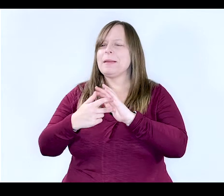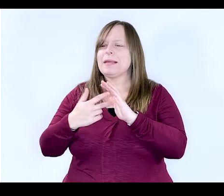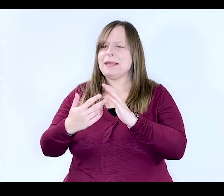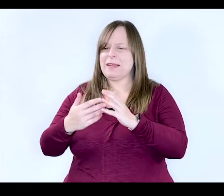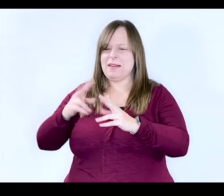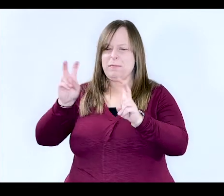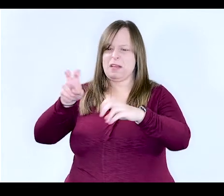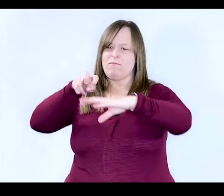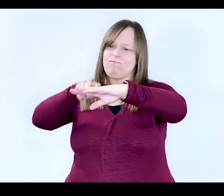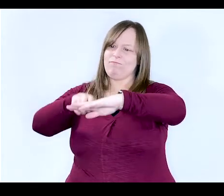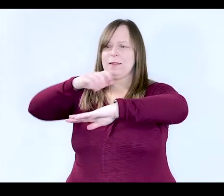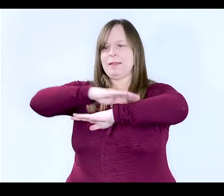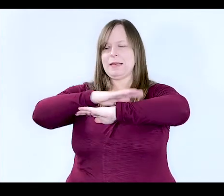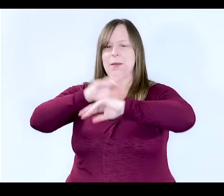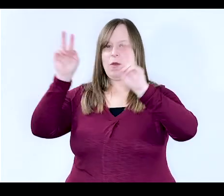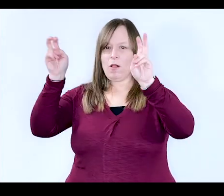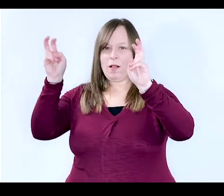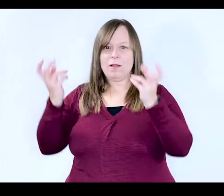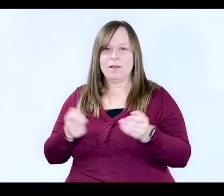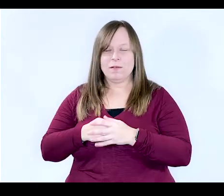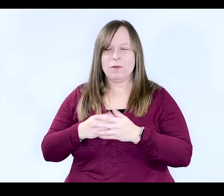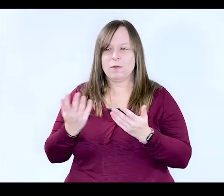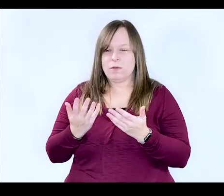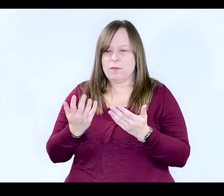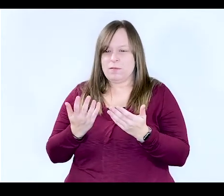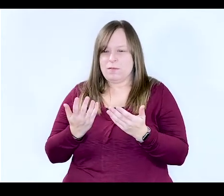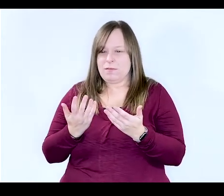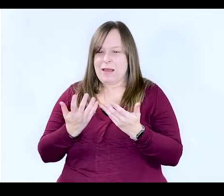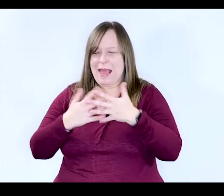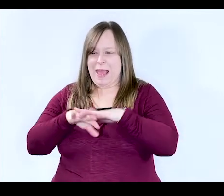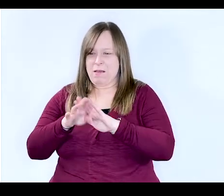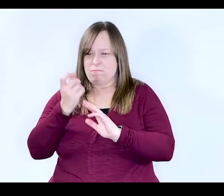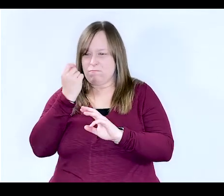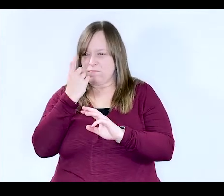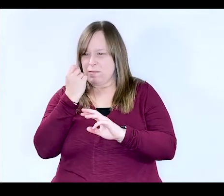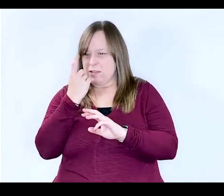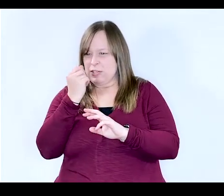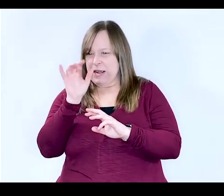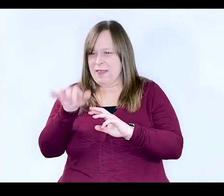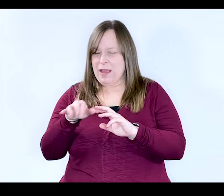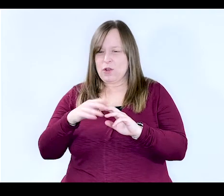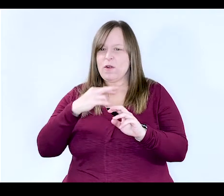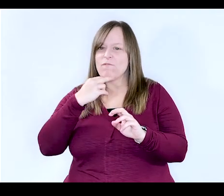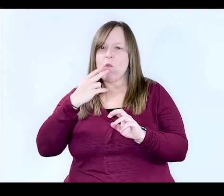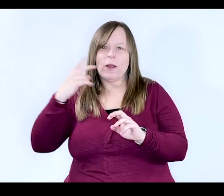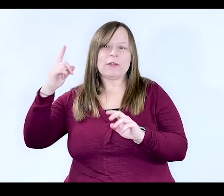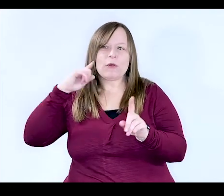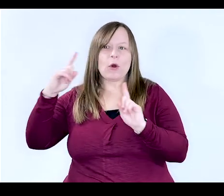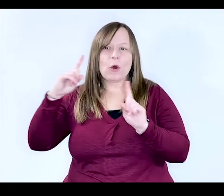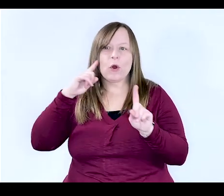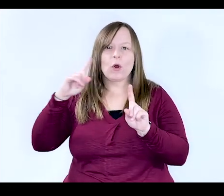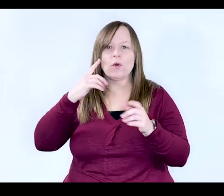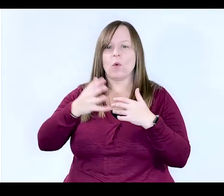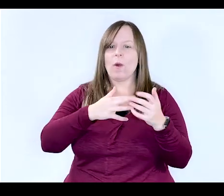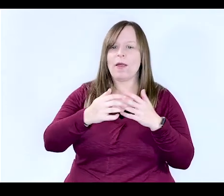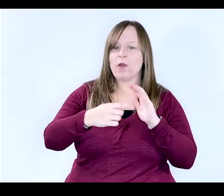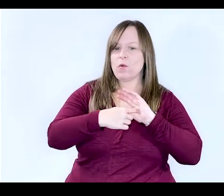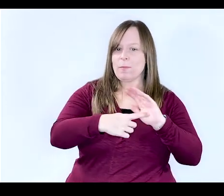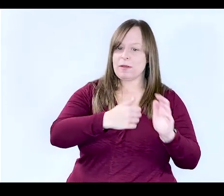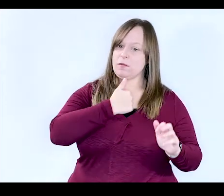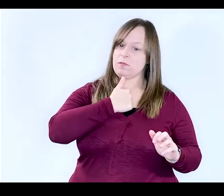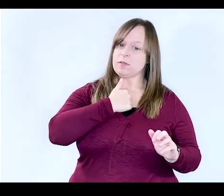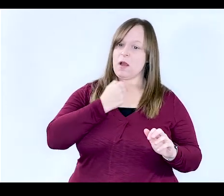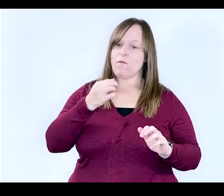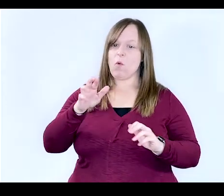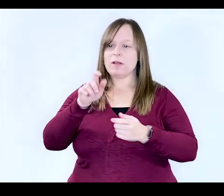to really be at the table, to understand intersectionality, and how having your voice heard, whether you're